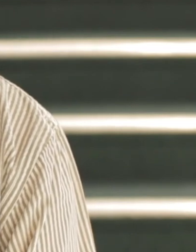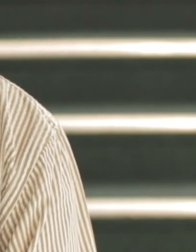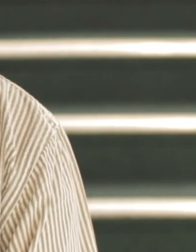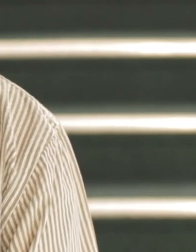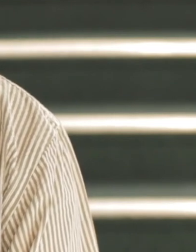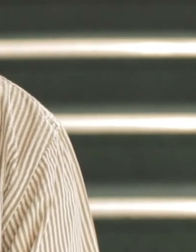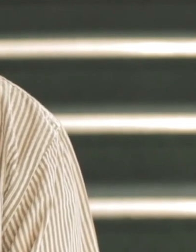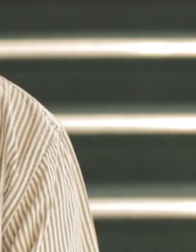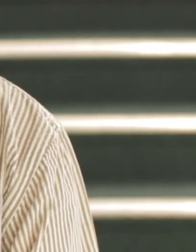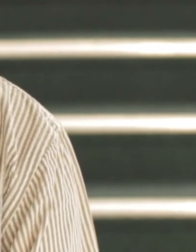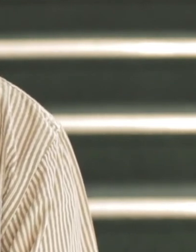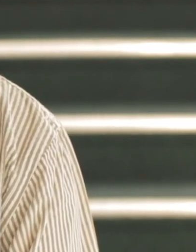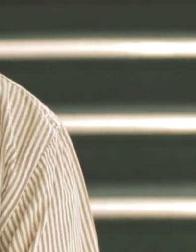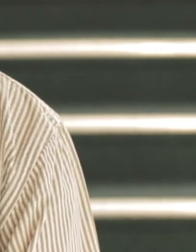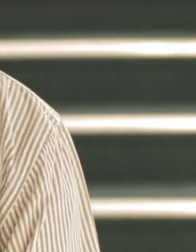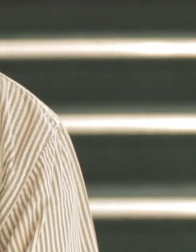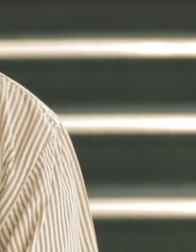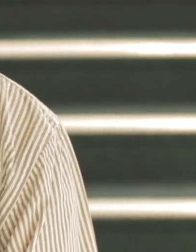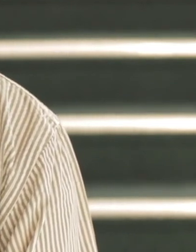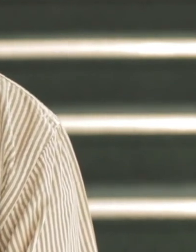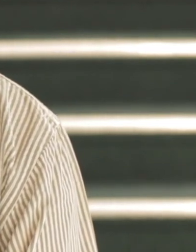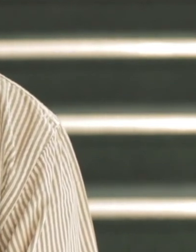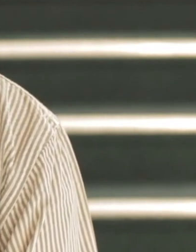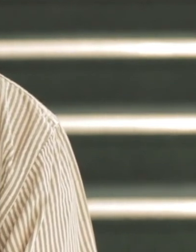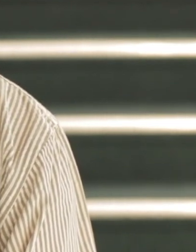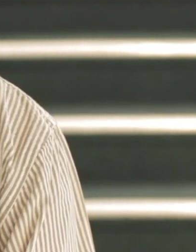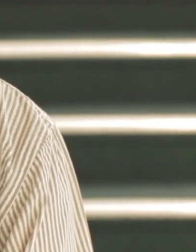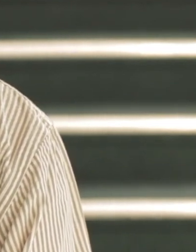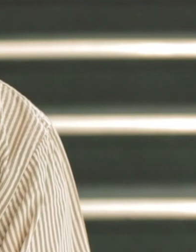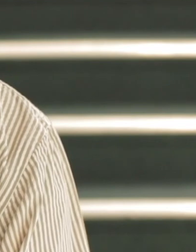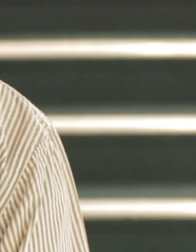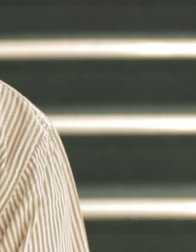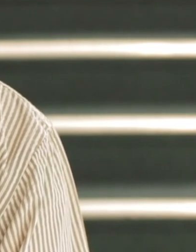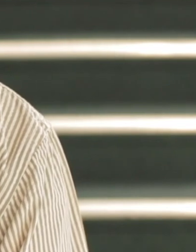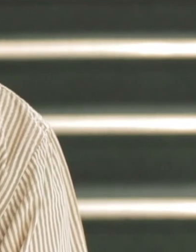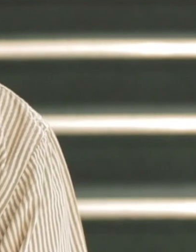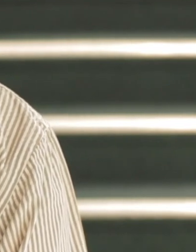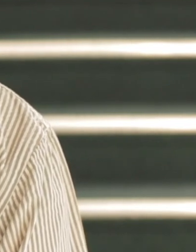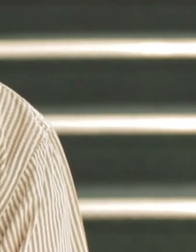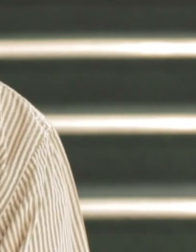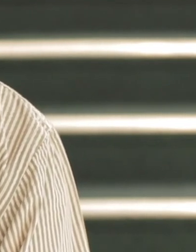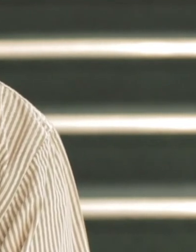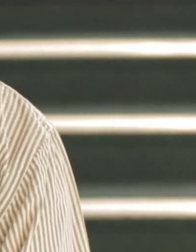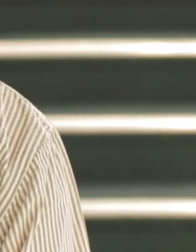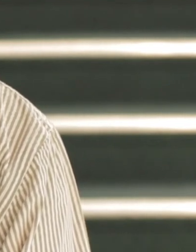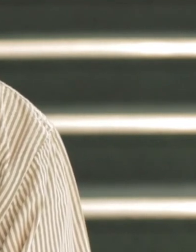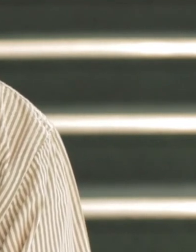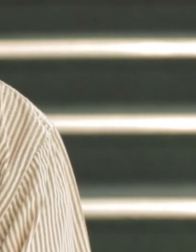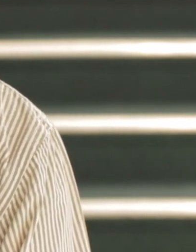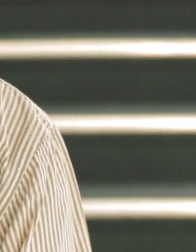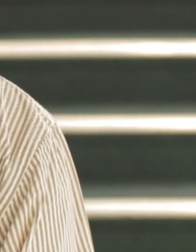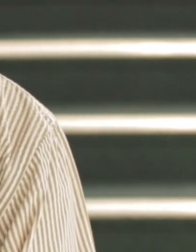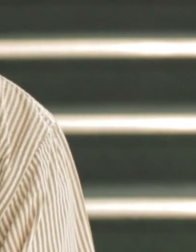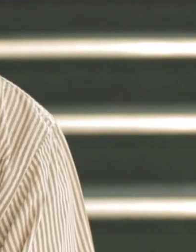your family and for those around you. I am Terence Esibum, the head of the Public Relations and Health Promotion Unit of the Ministry